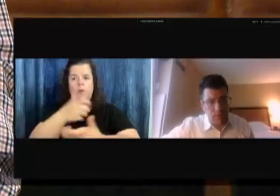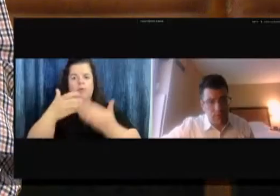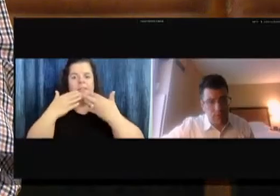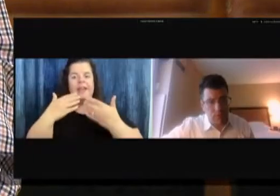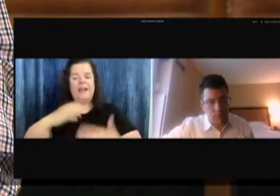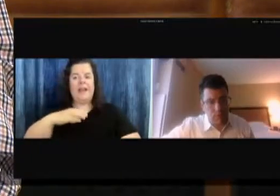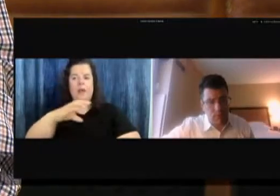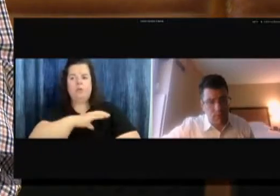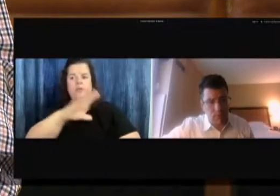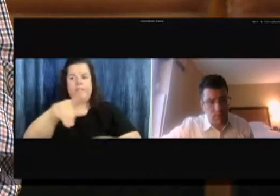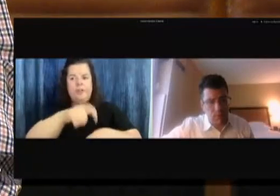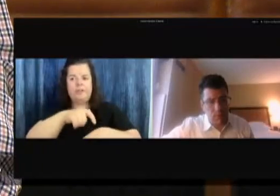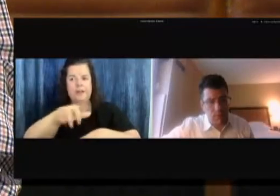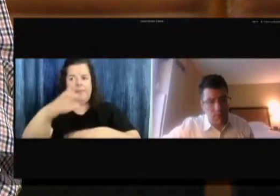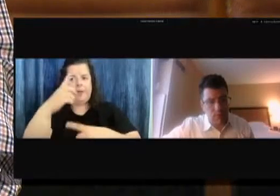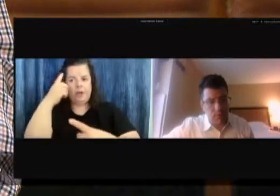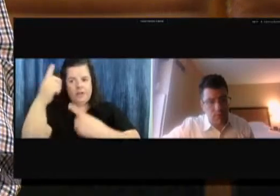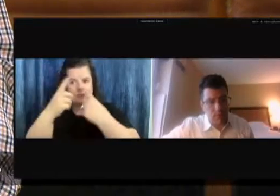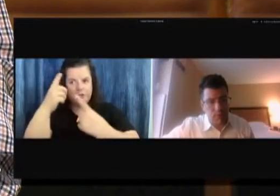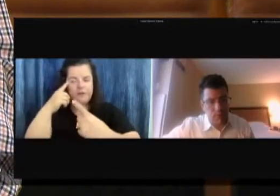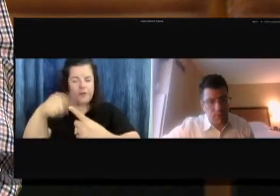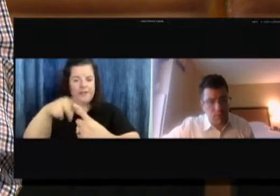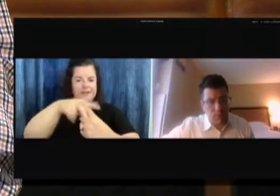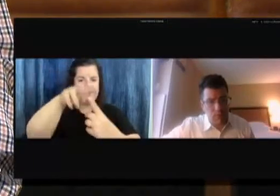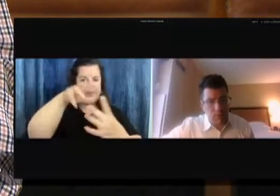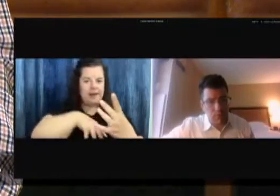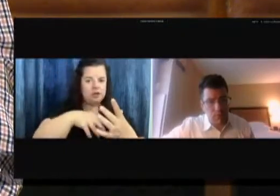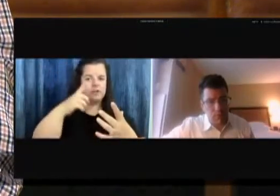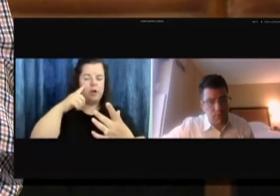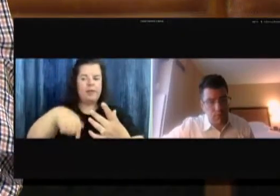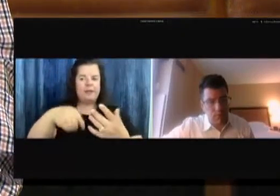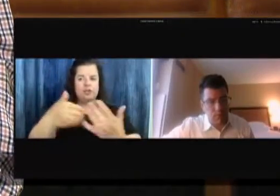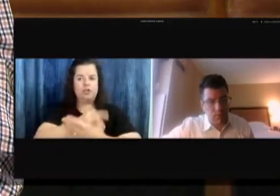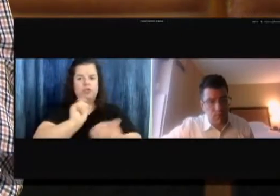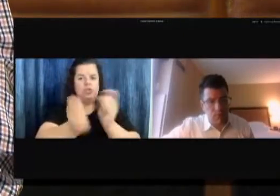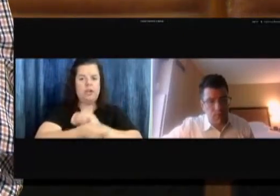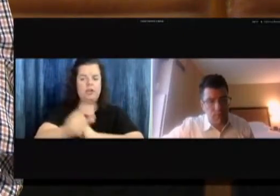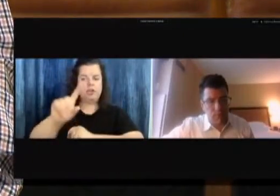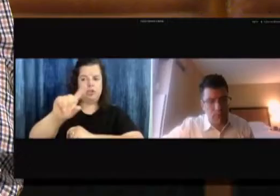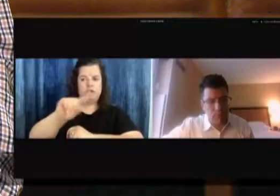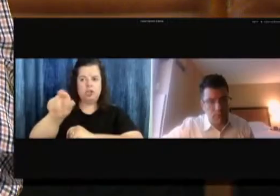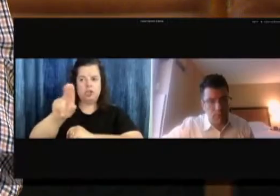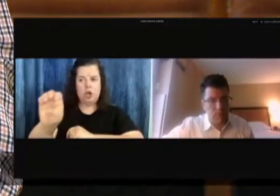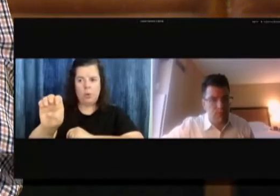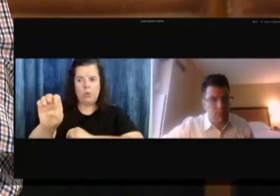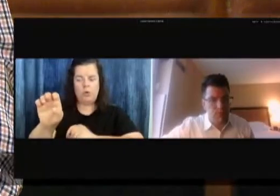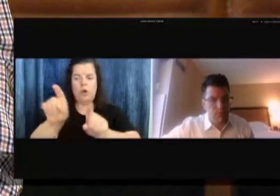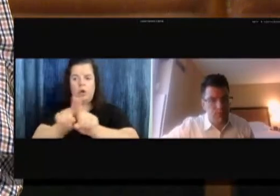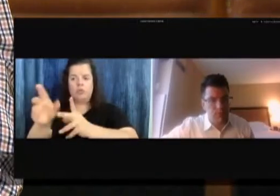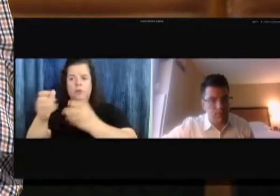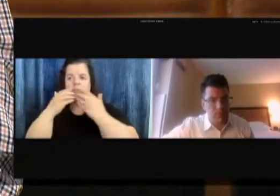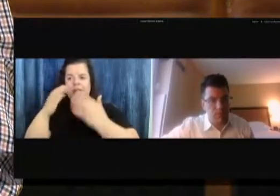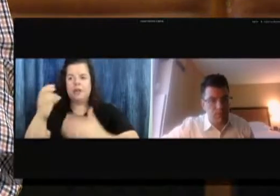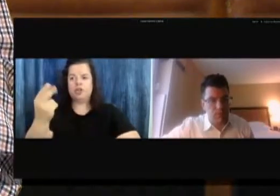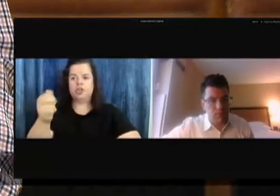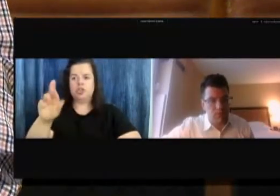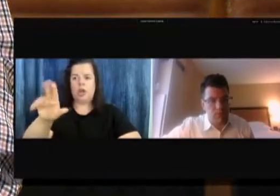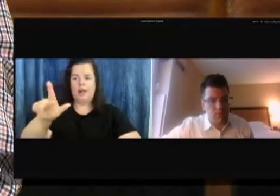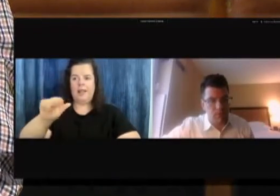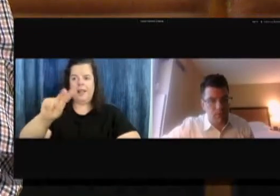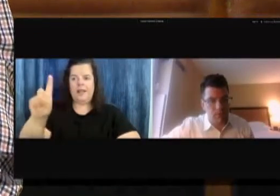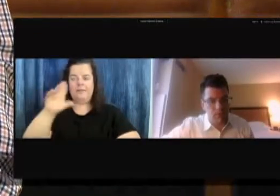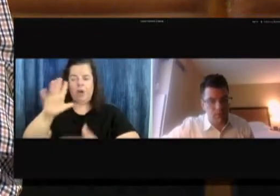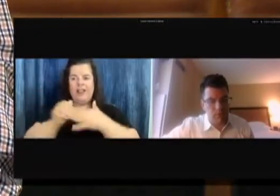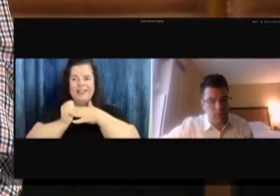time and consideration of this application and of this rezoning. And also would like to thank Councilman Charlin for spearheading